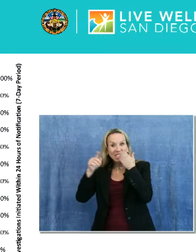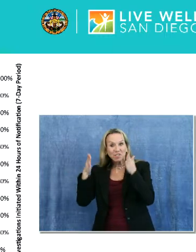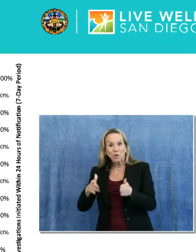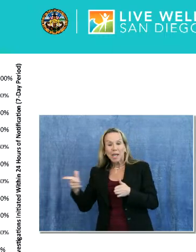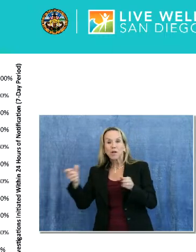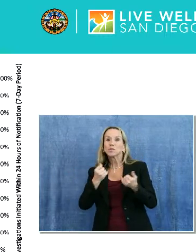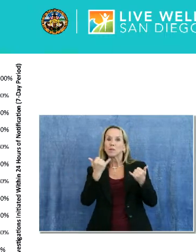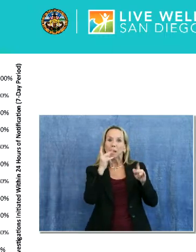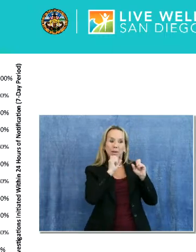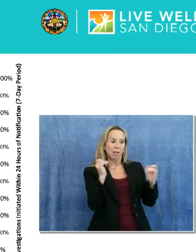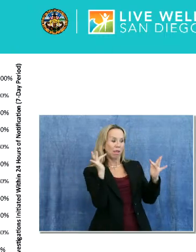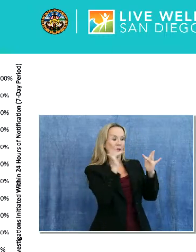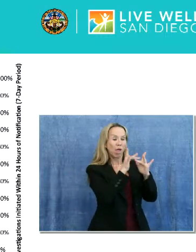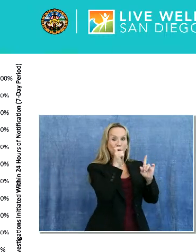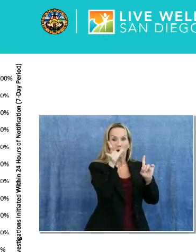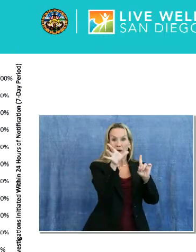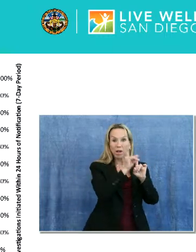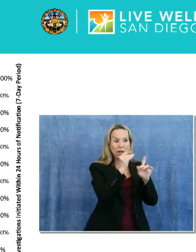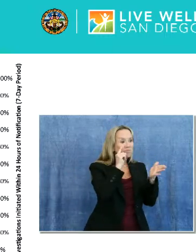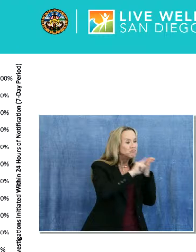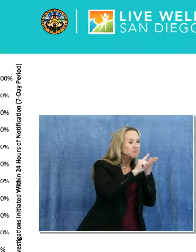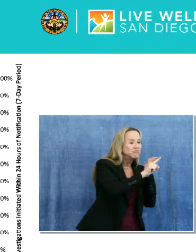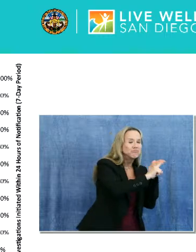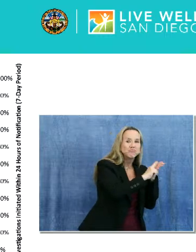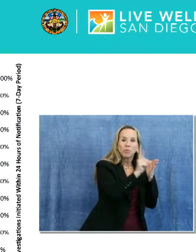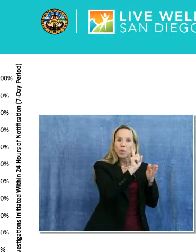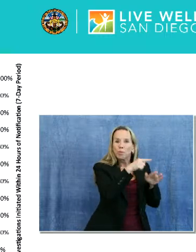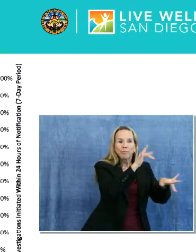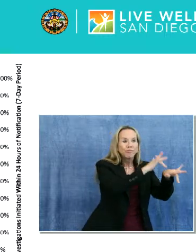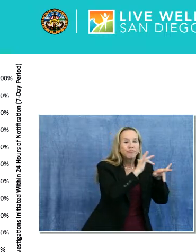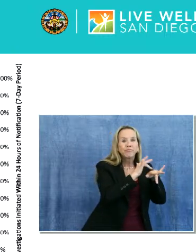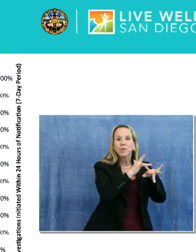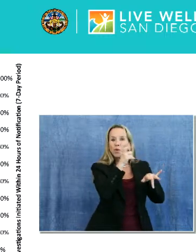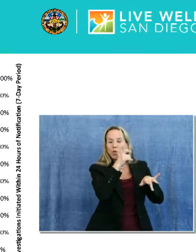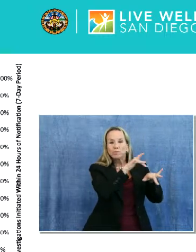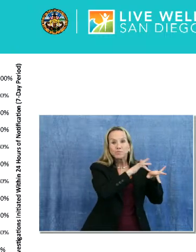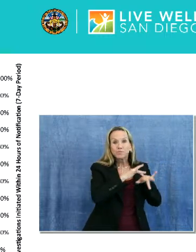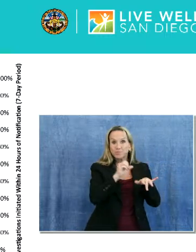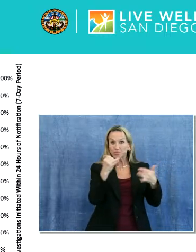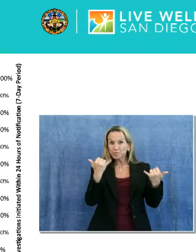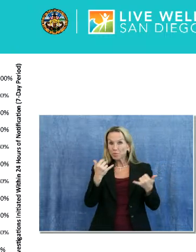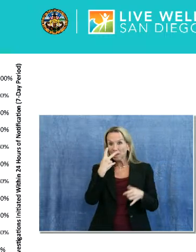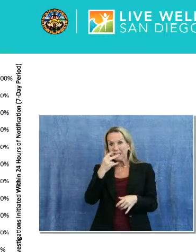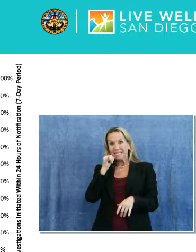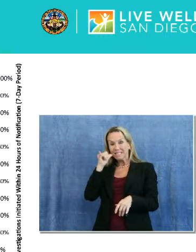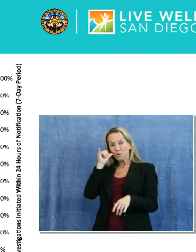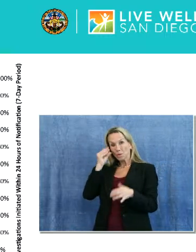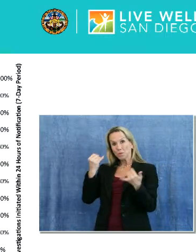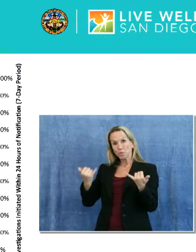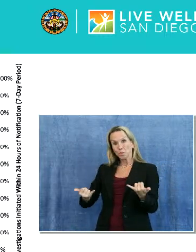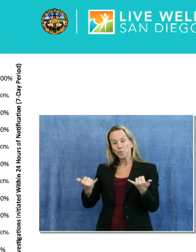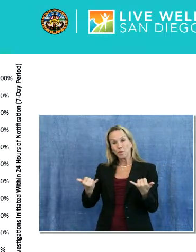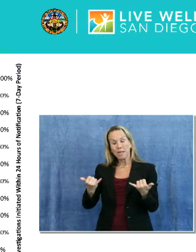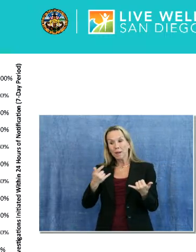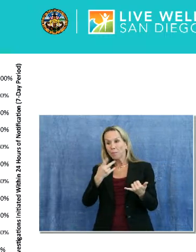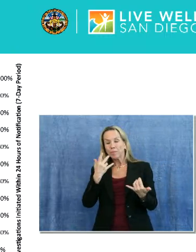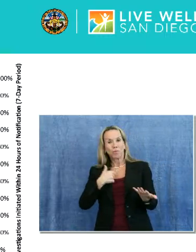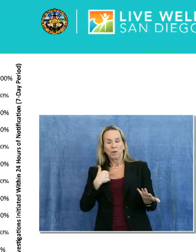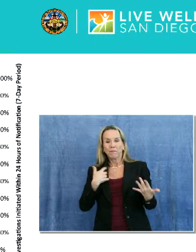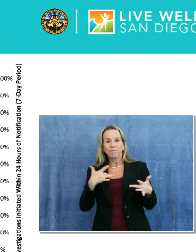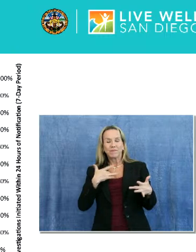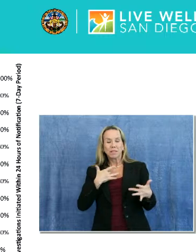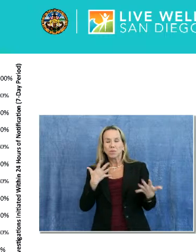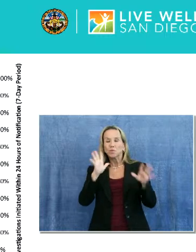97% for the past 2 days, today and yesterday. And we are very